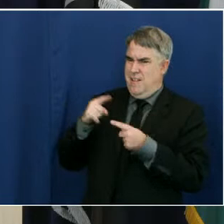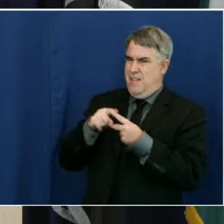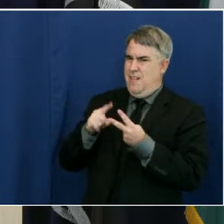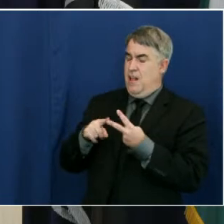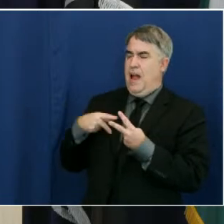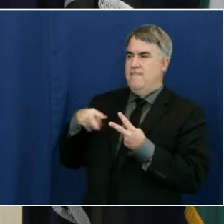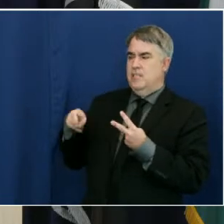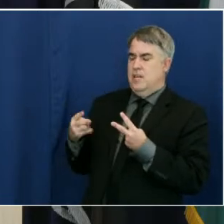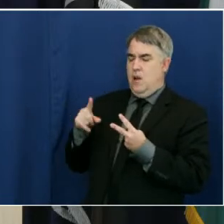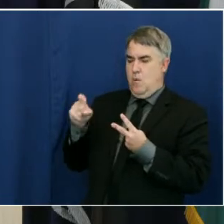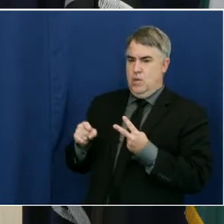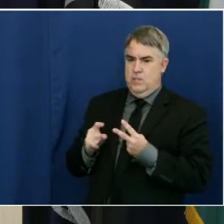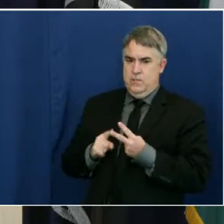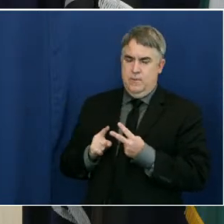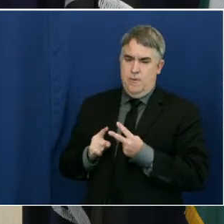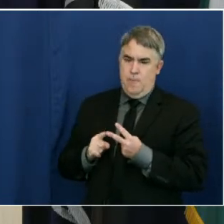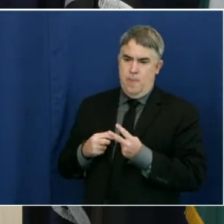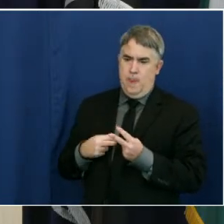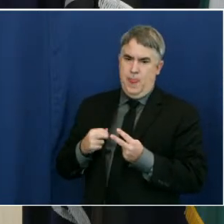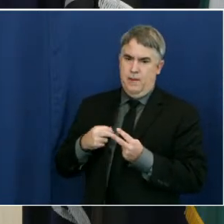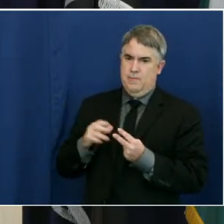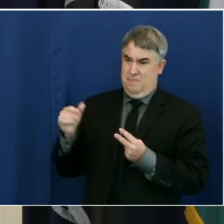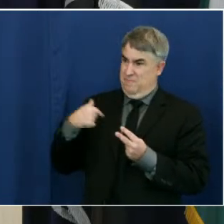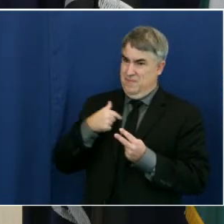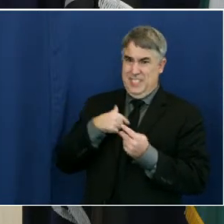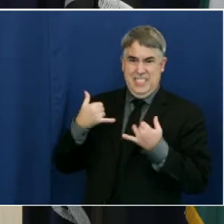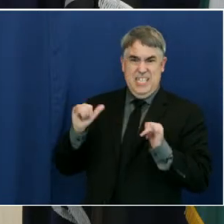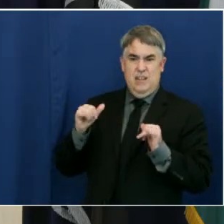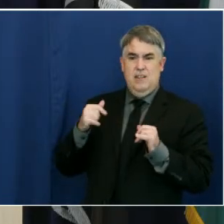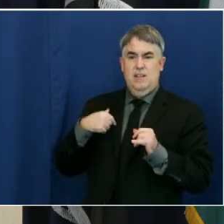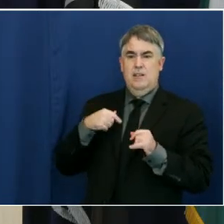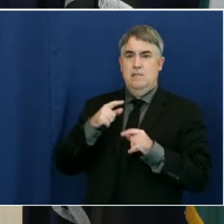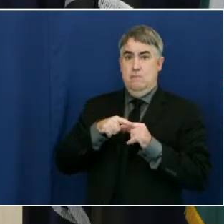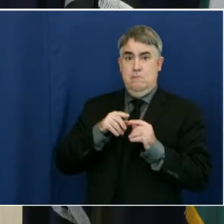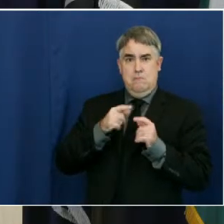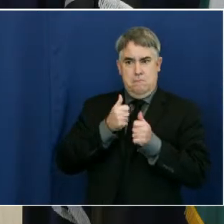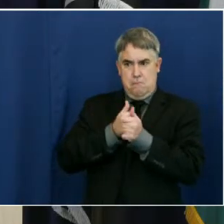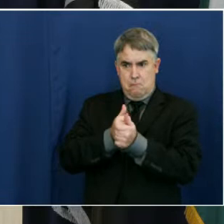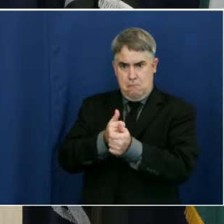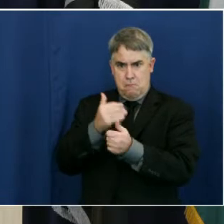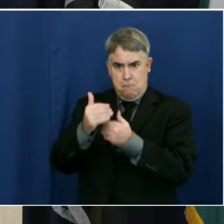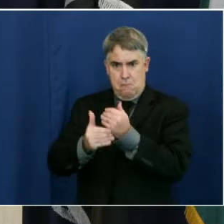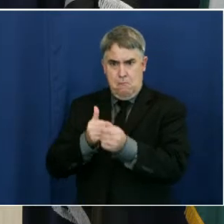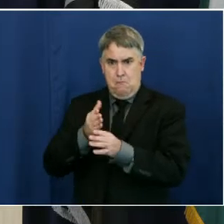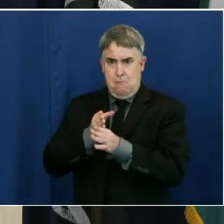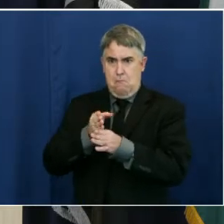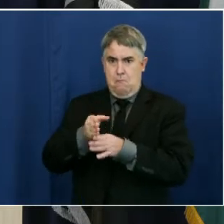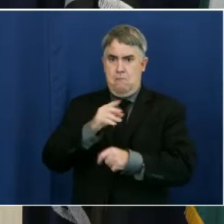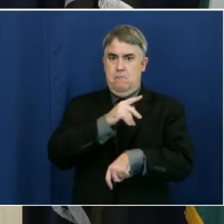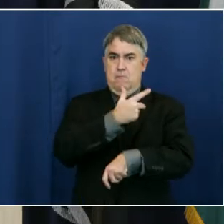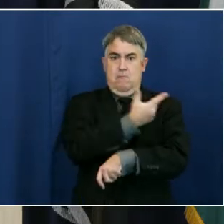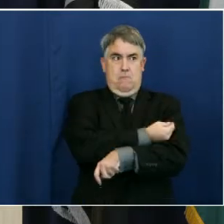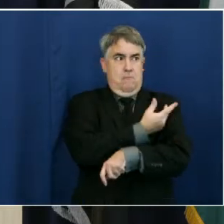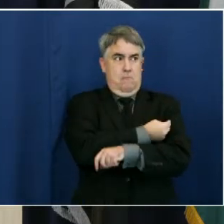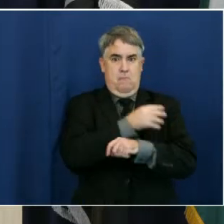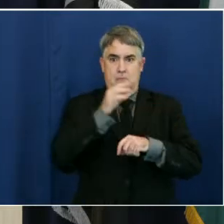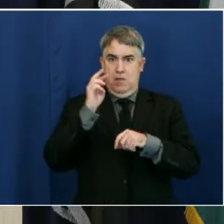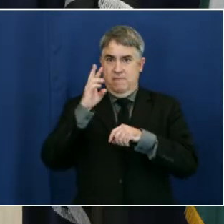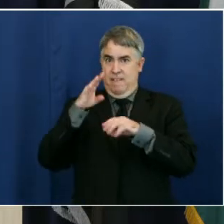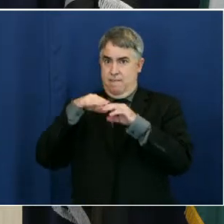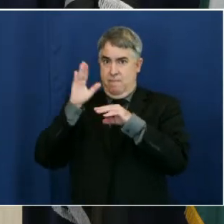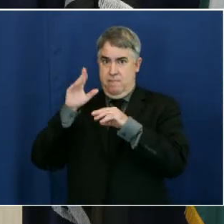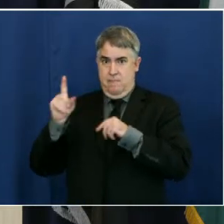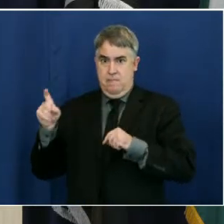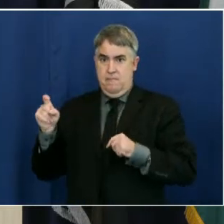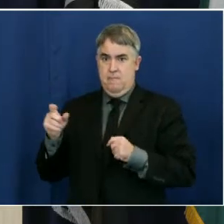just, are we still on track to begin vaccinating people 65 and up at county sites the week of January